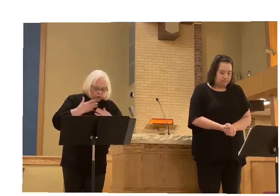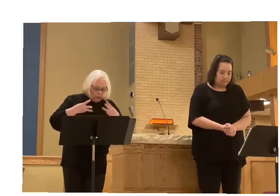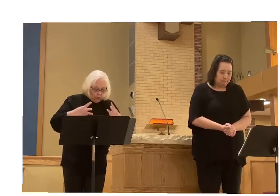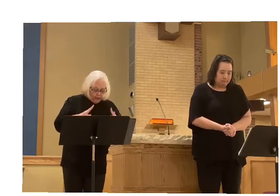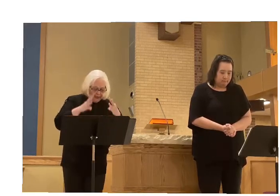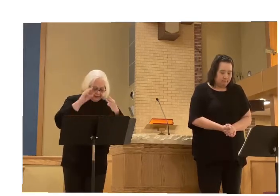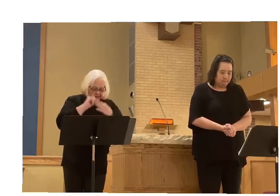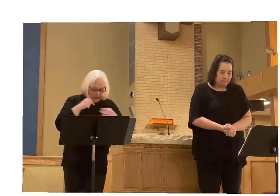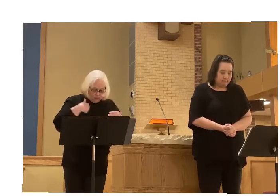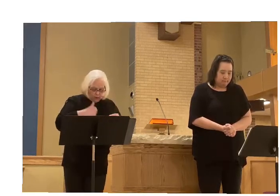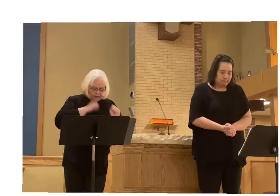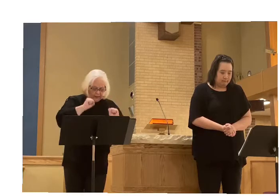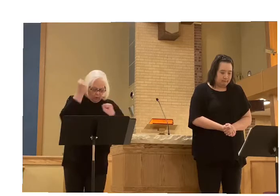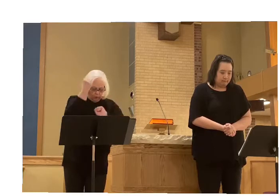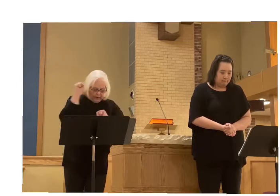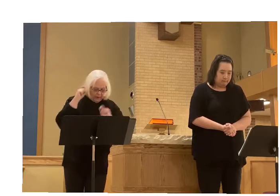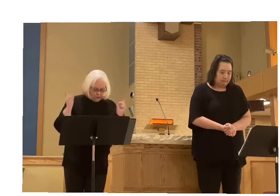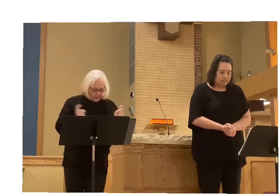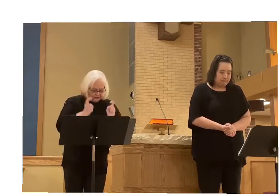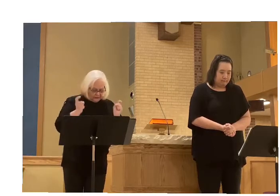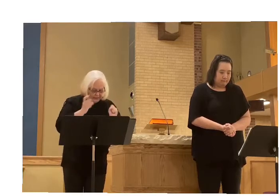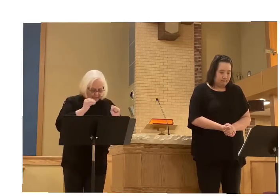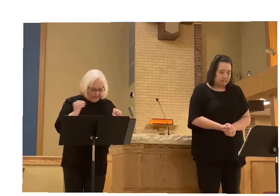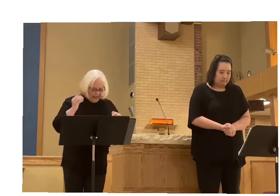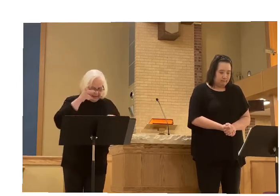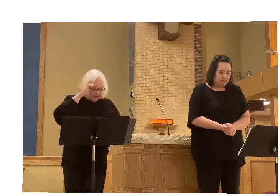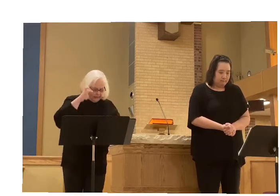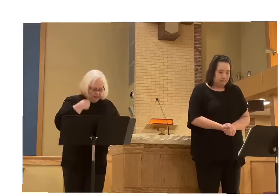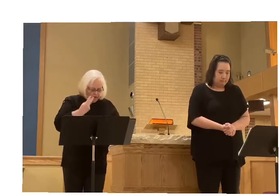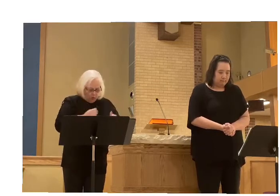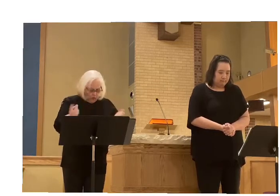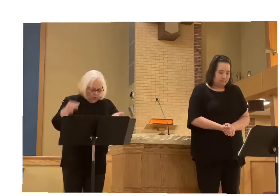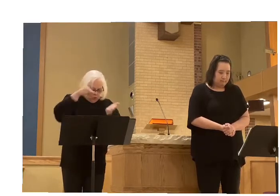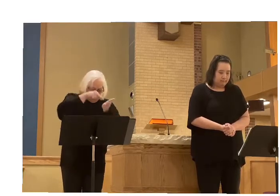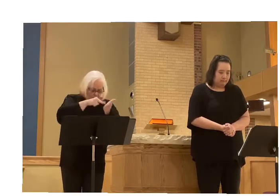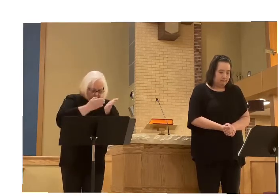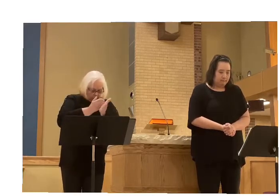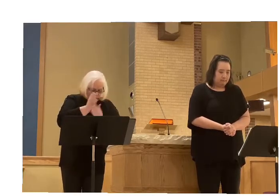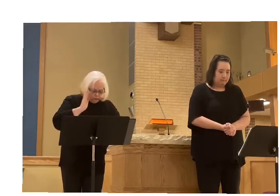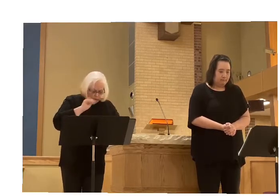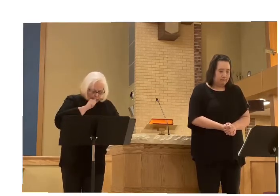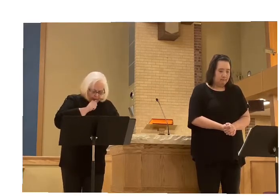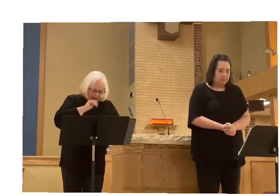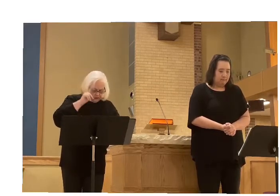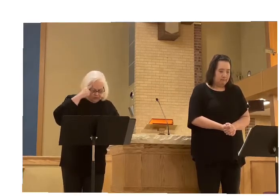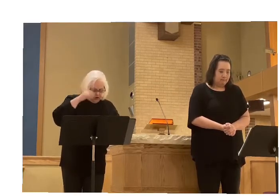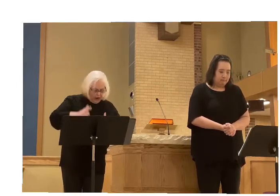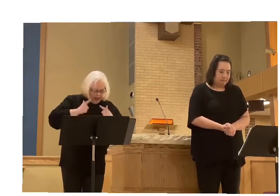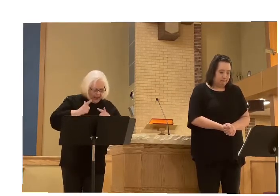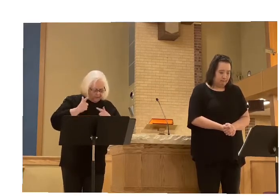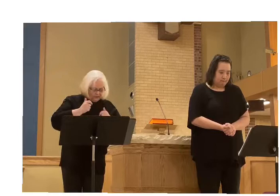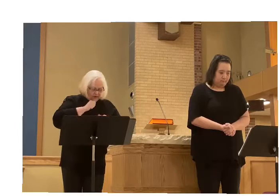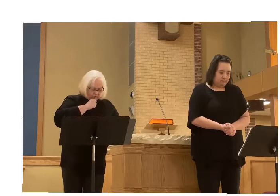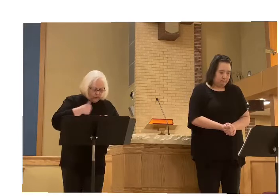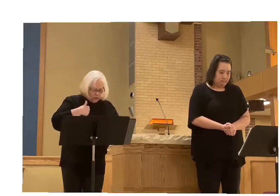this life's sufferings, we might rise to a new life of joyful service, free of all